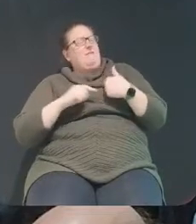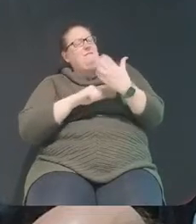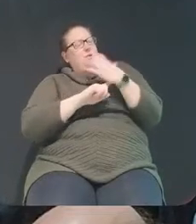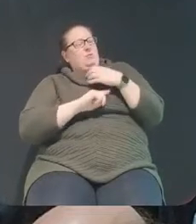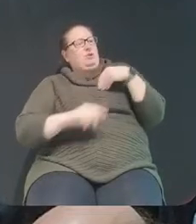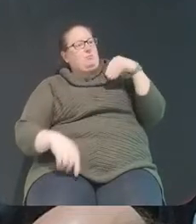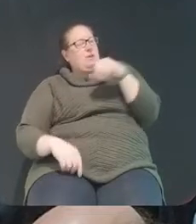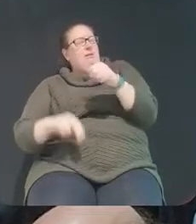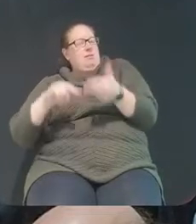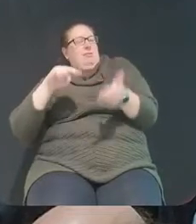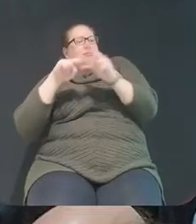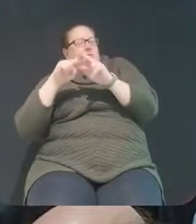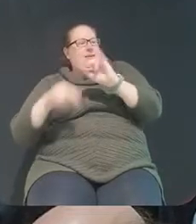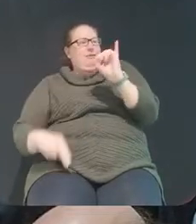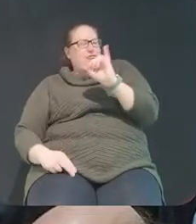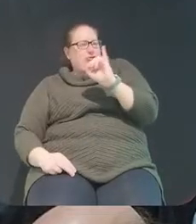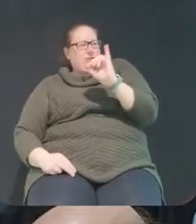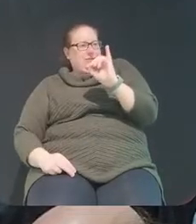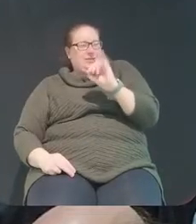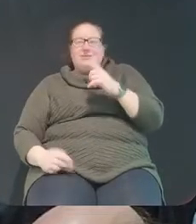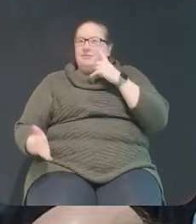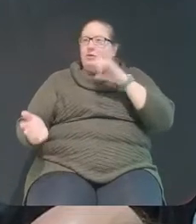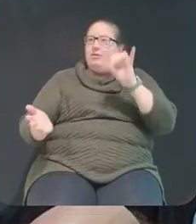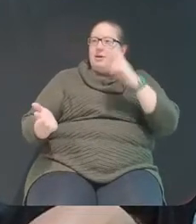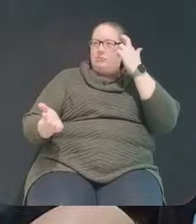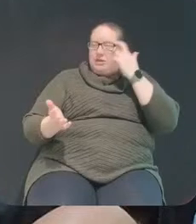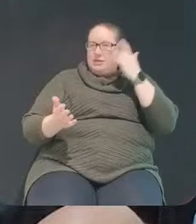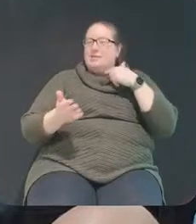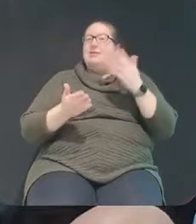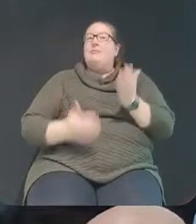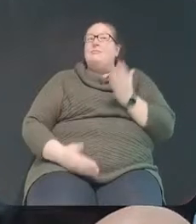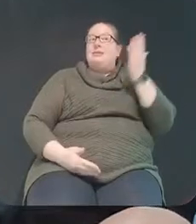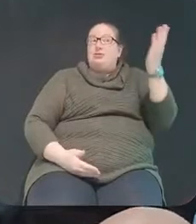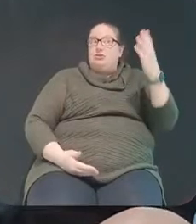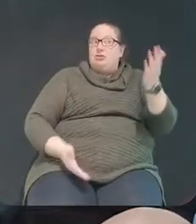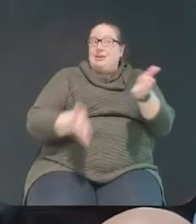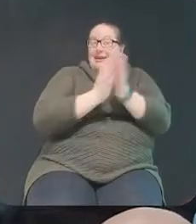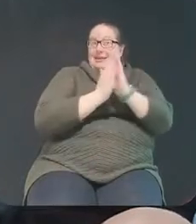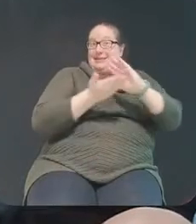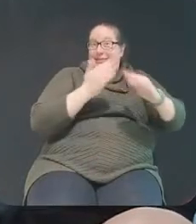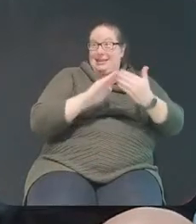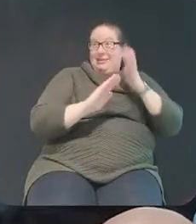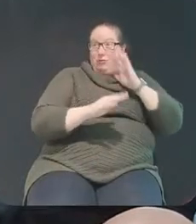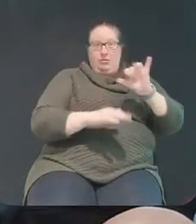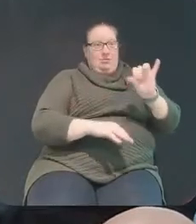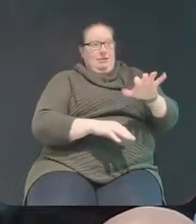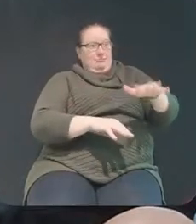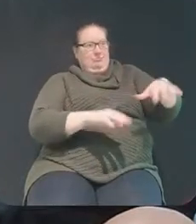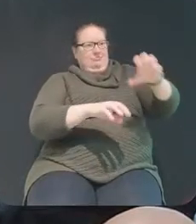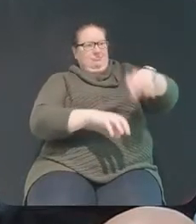payments. For these reasons, the petitioners asked the city to have the structures removed.